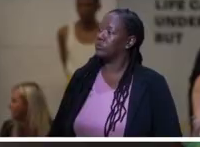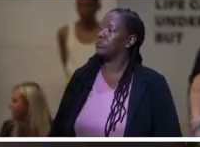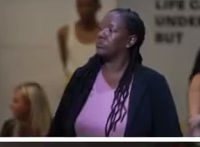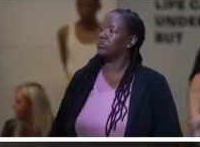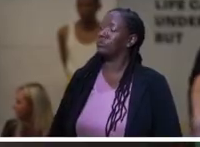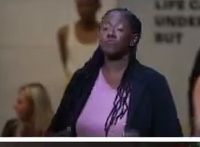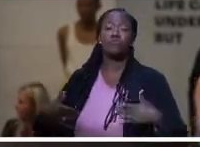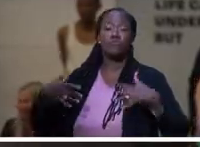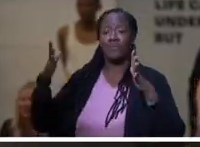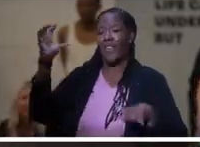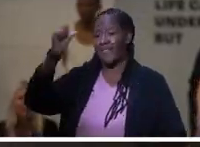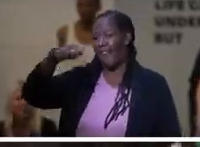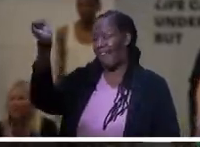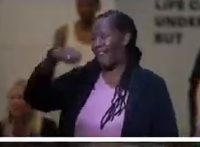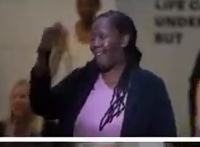Yes. Give them a